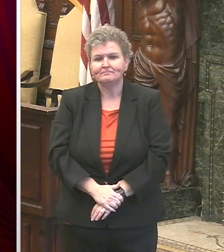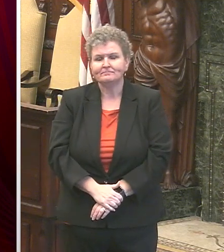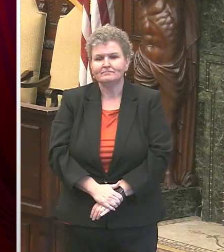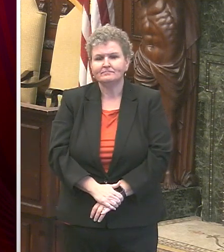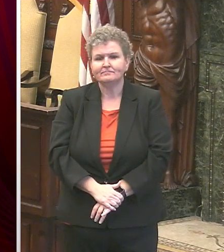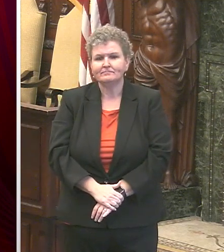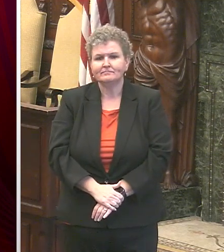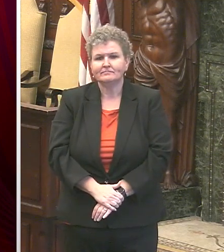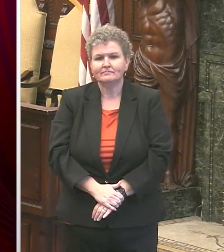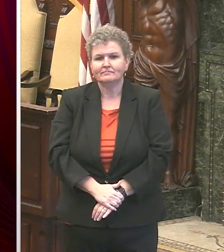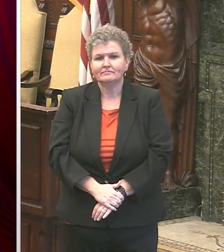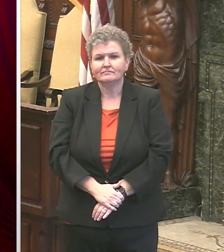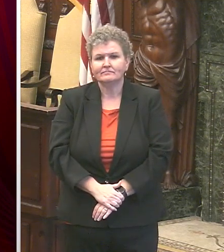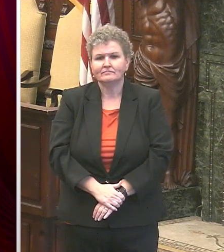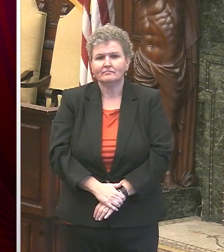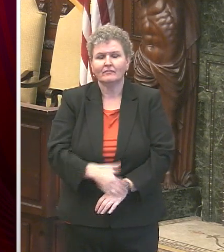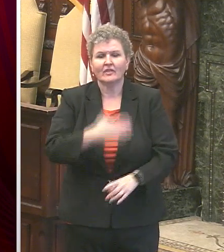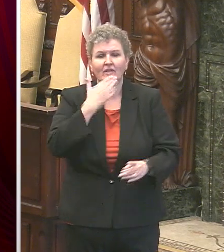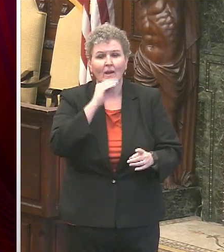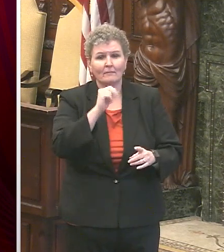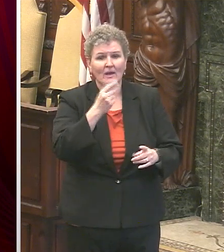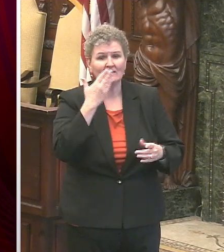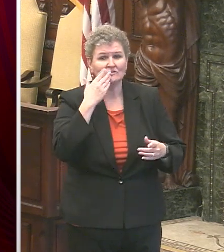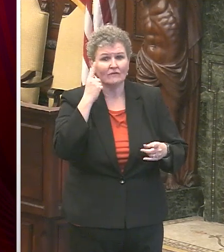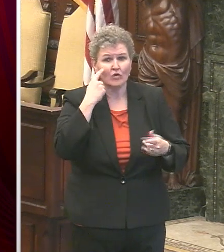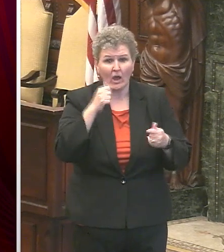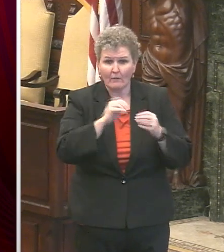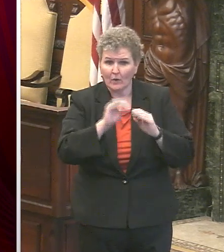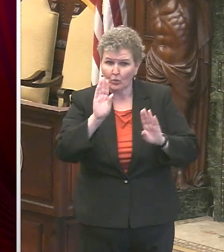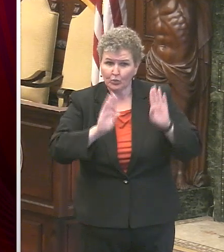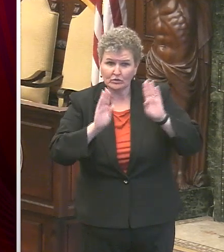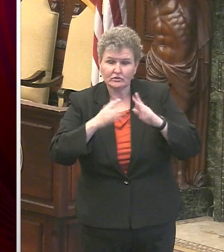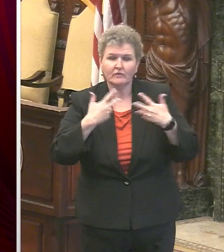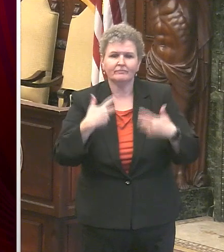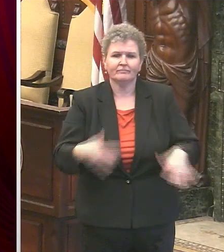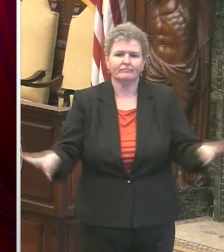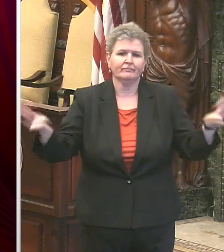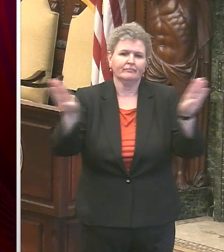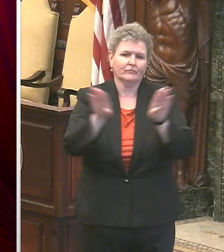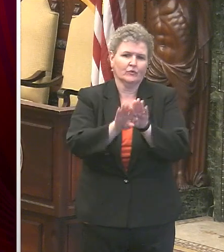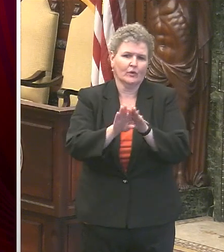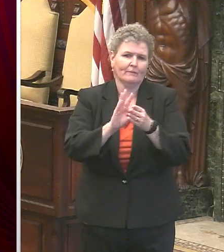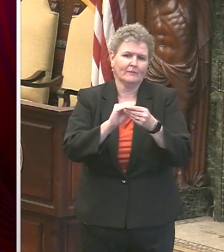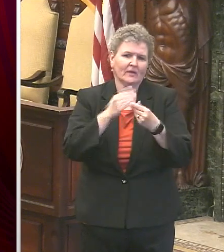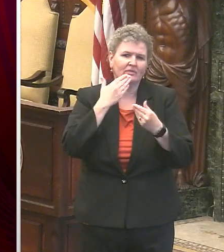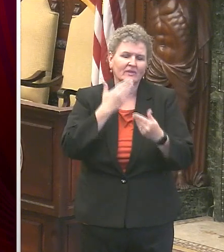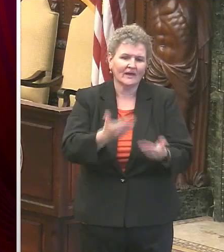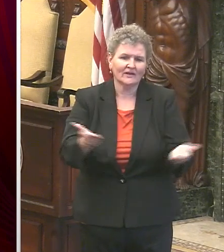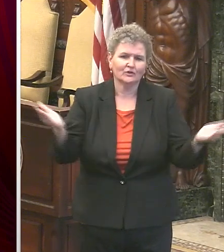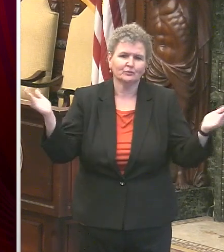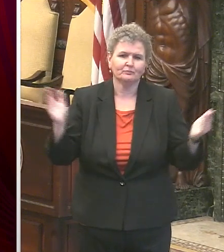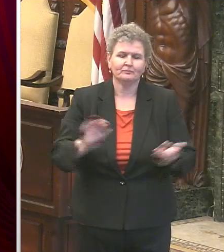Thanks, Max. Seeing no further questions, that will conclude today's briefing. Thank you.